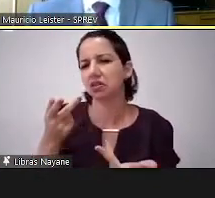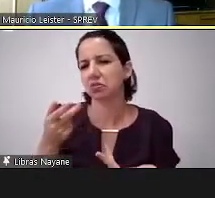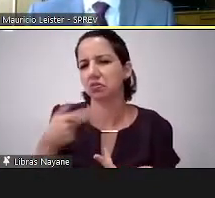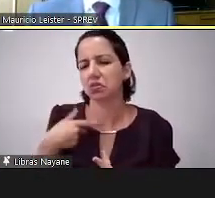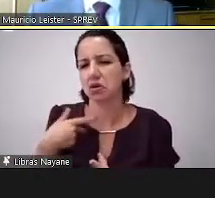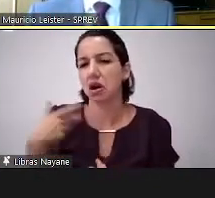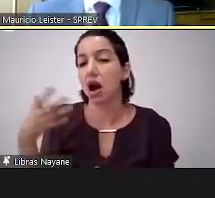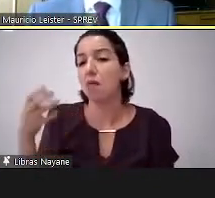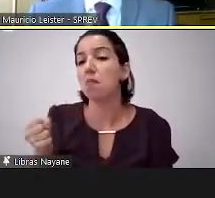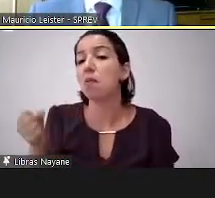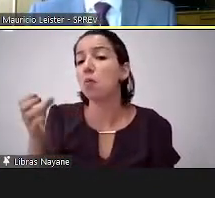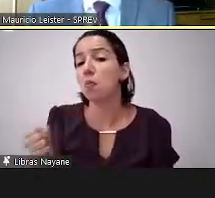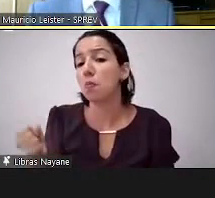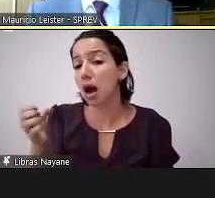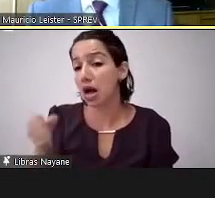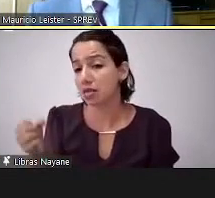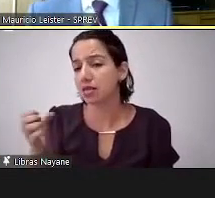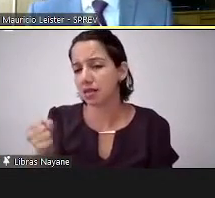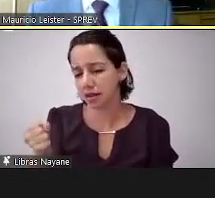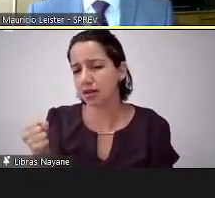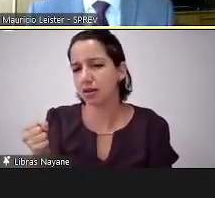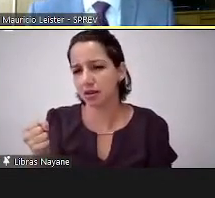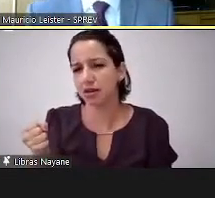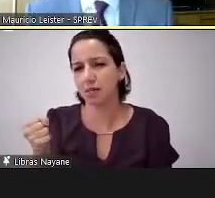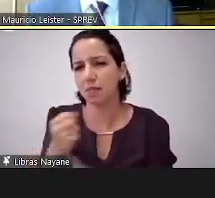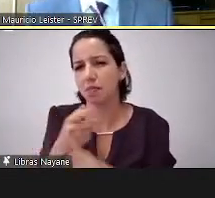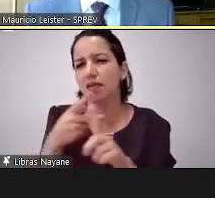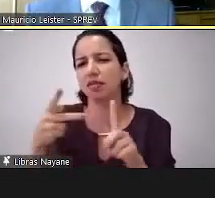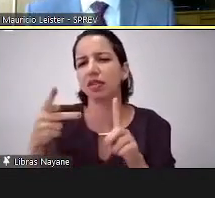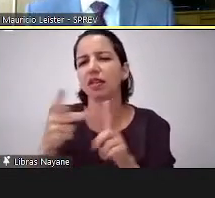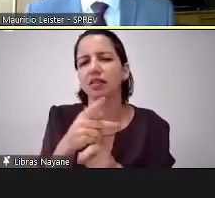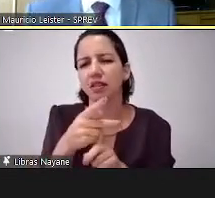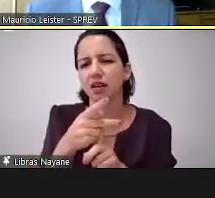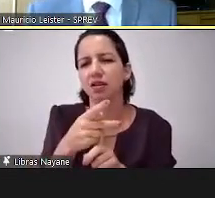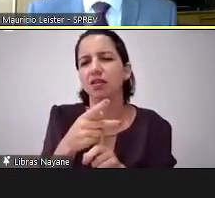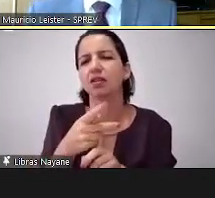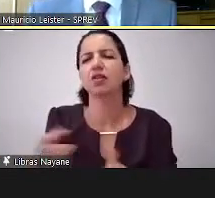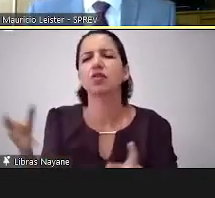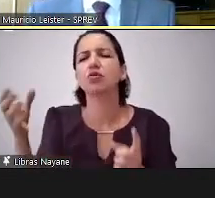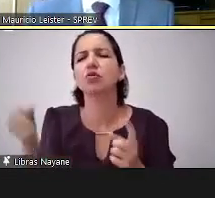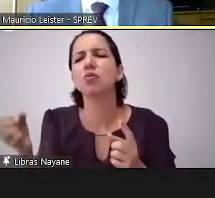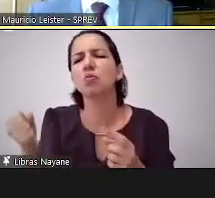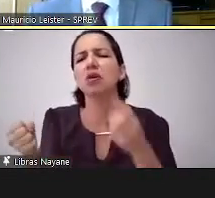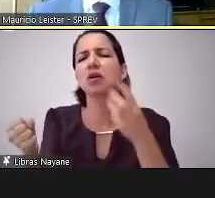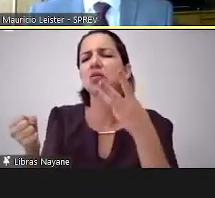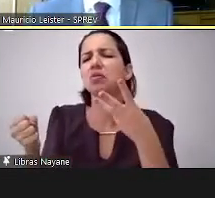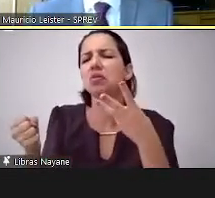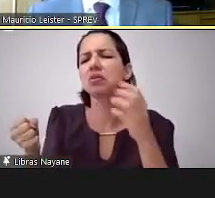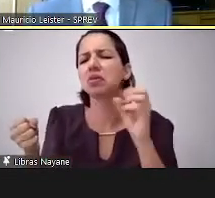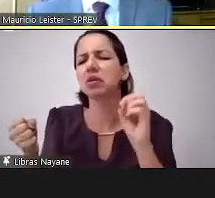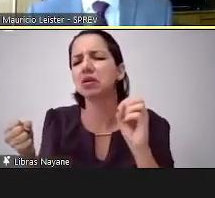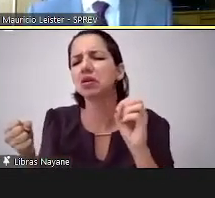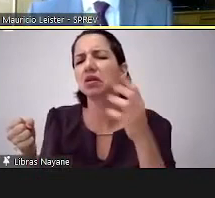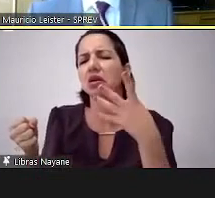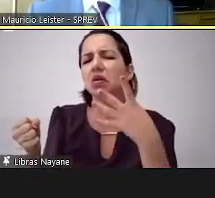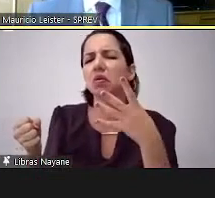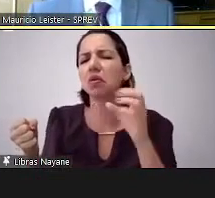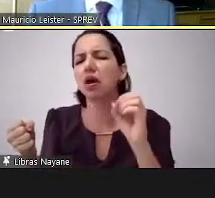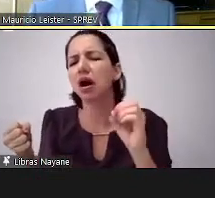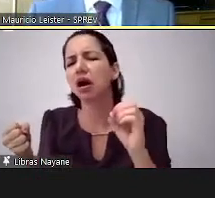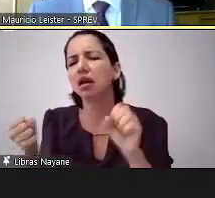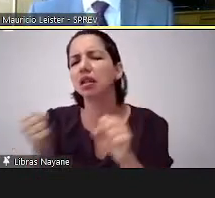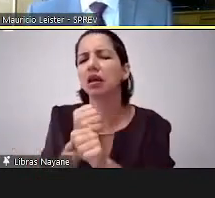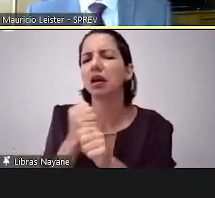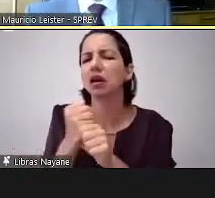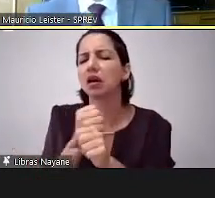this change, it needs to be related to the long term. For example, when you are 40,